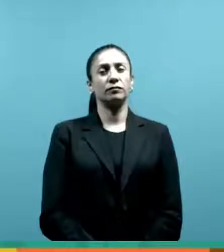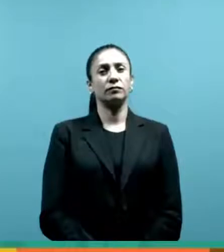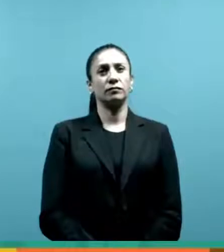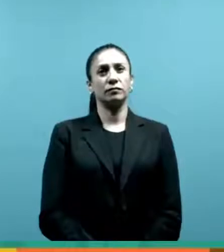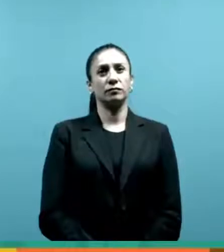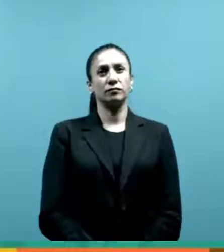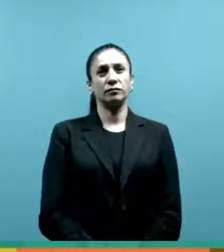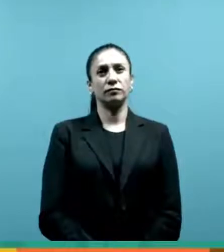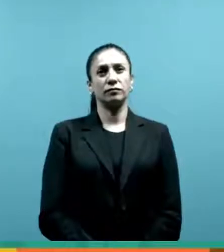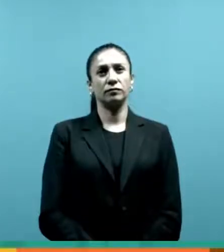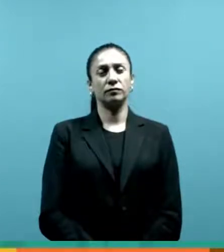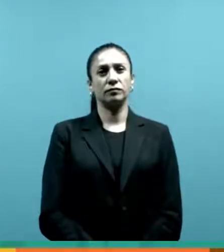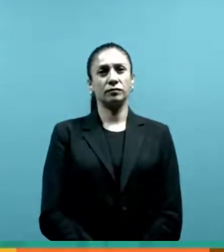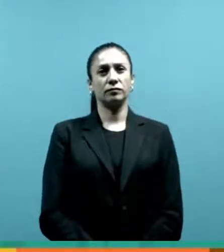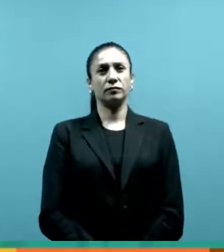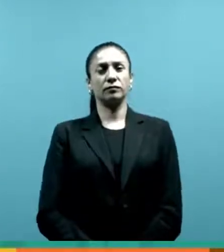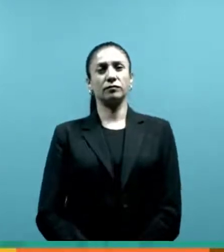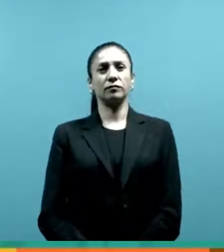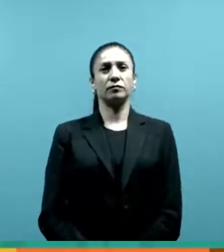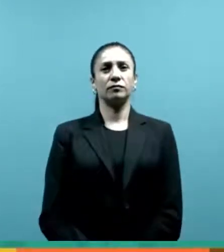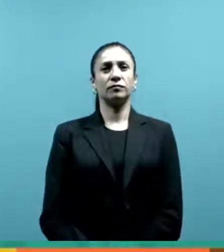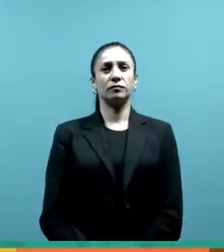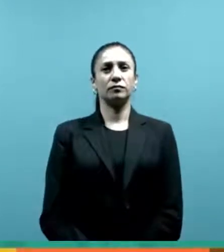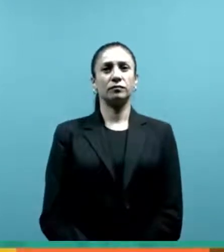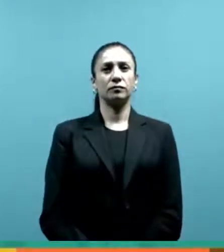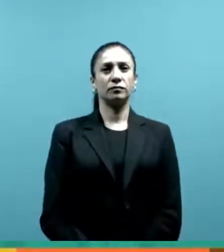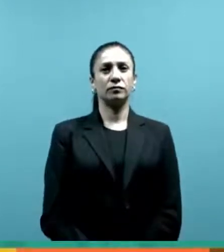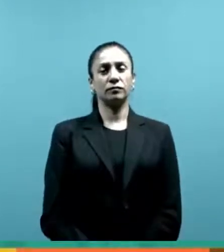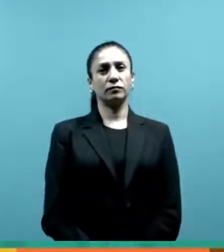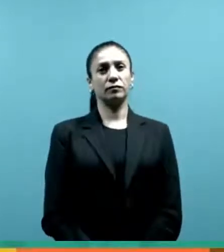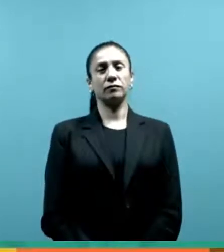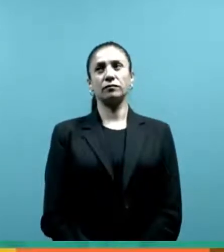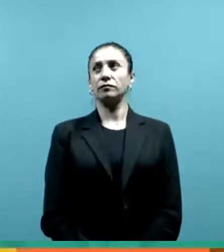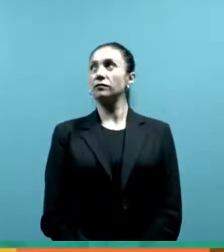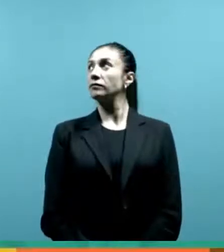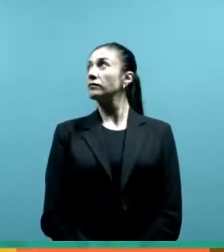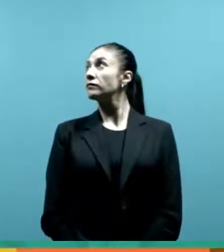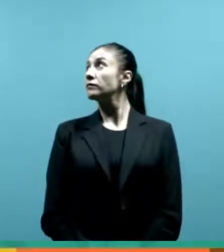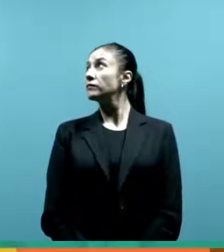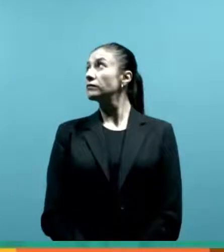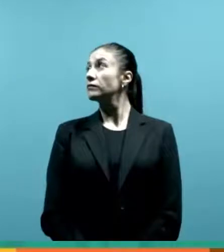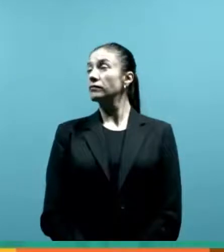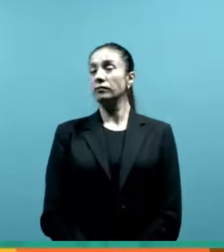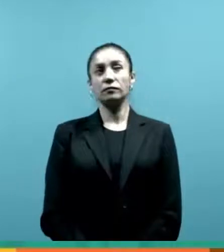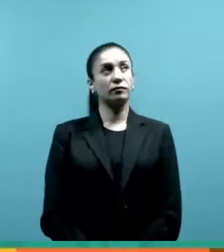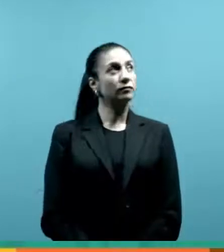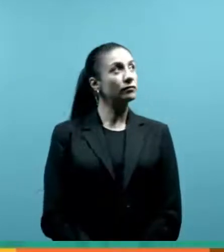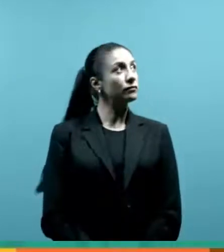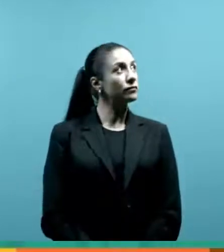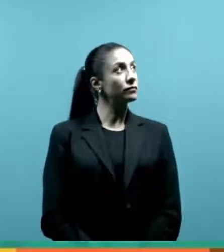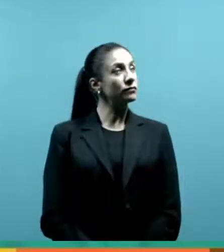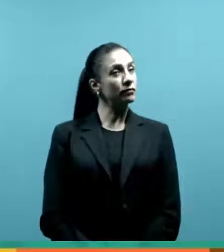found either on auctions or people try to sell these objects. So we are always,